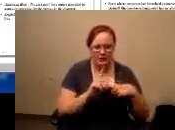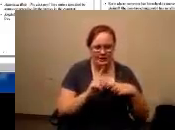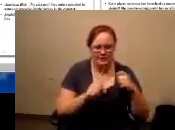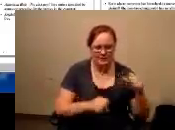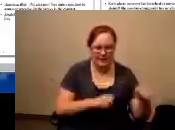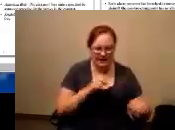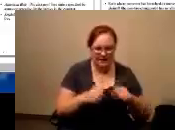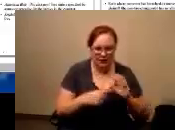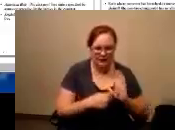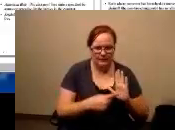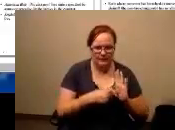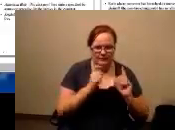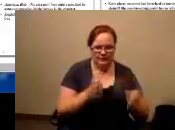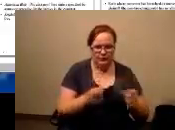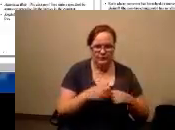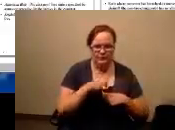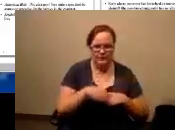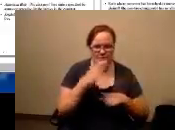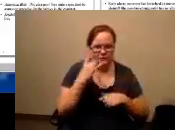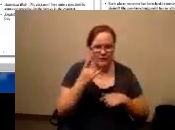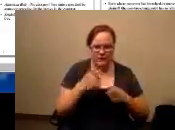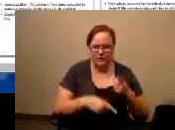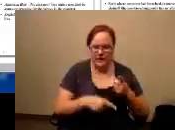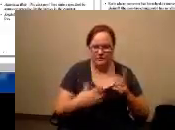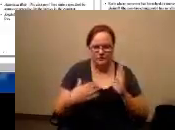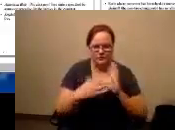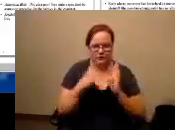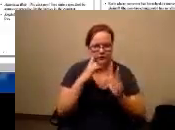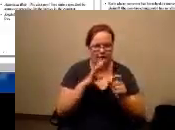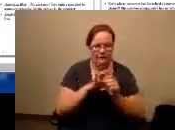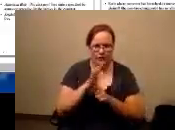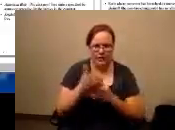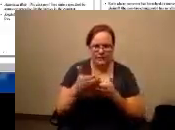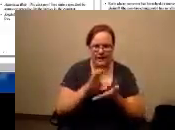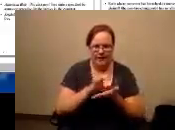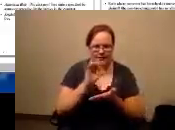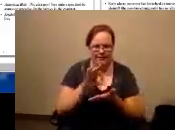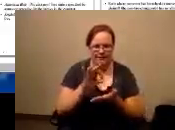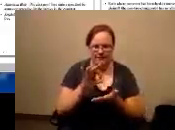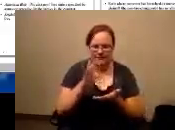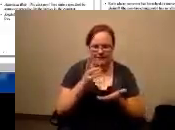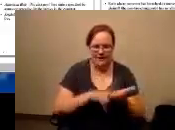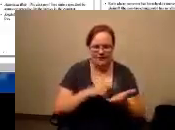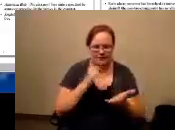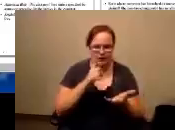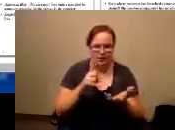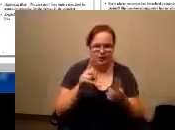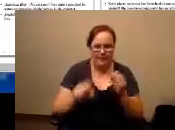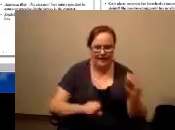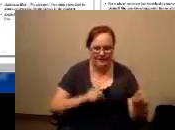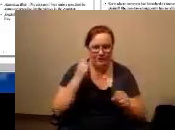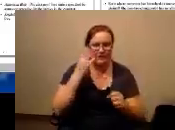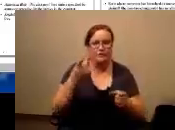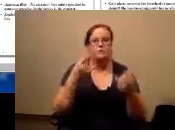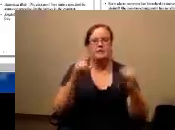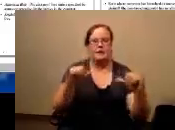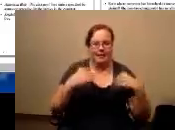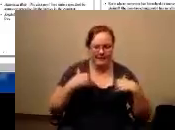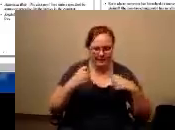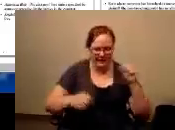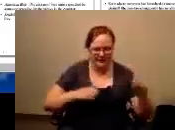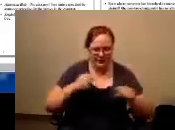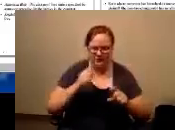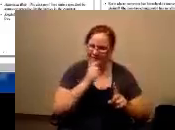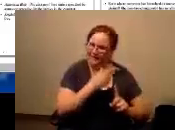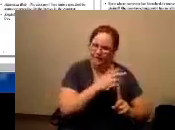is why you can't sue for the full amount of the contract price for the bicycle if you still have the bicycle.